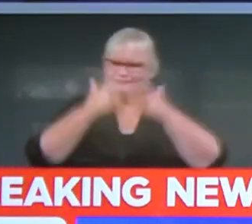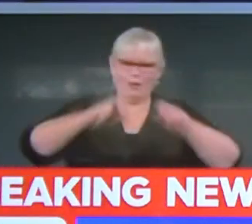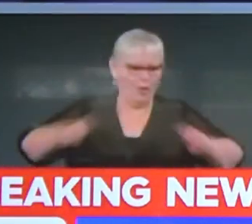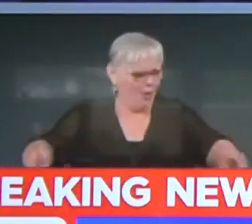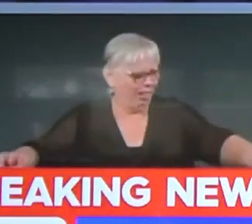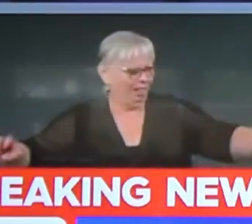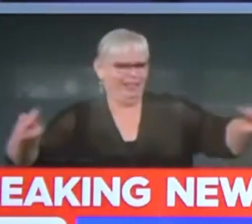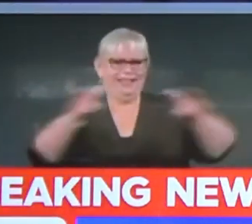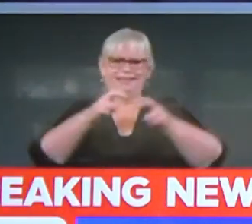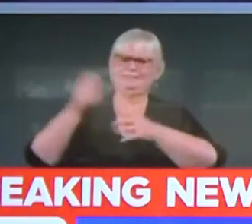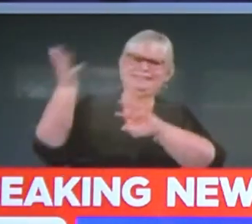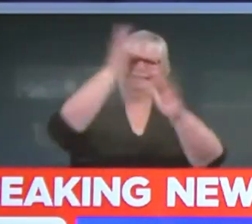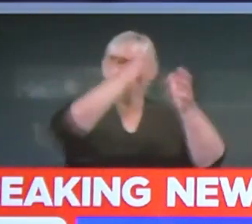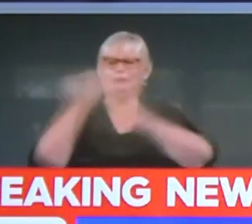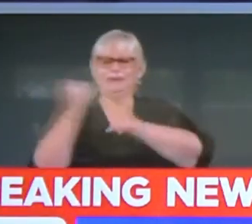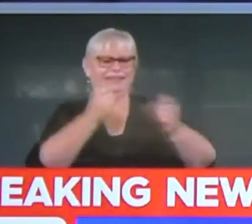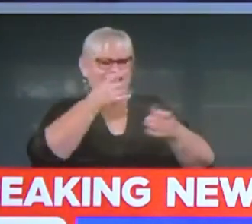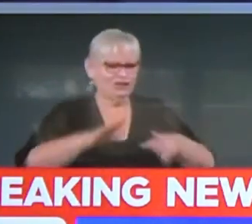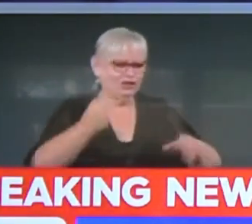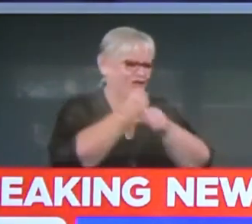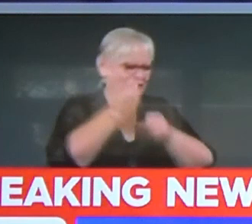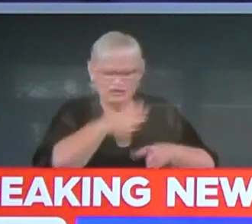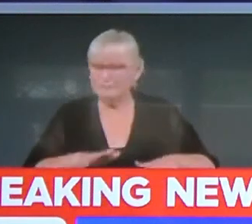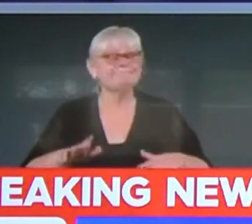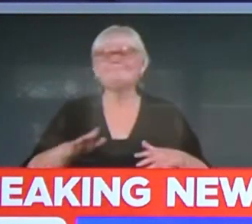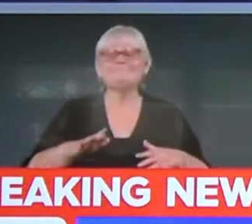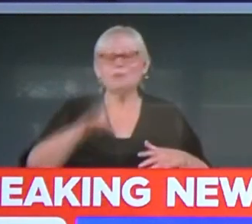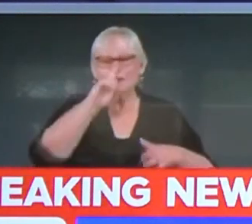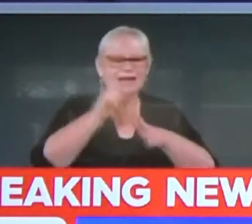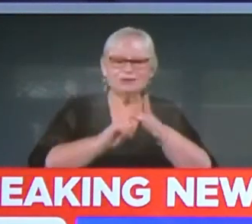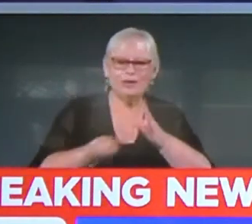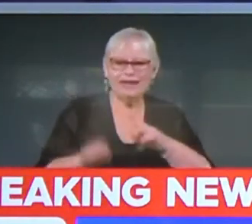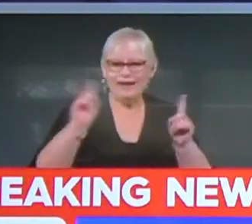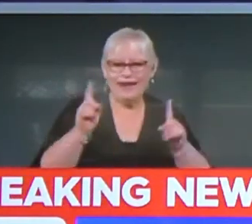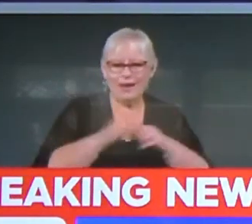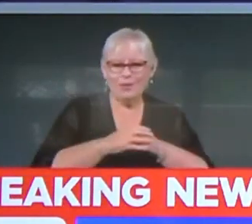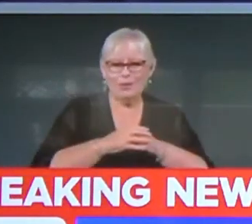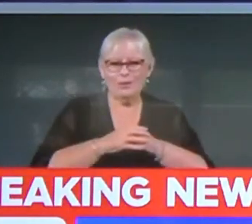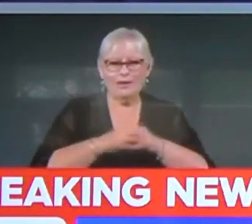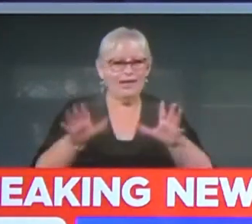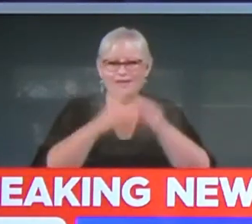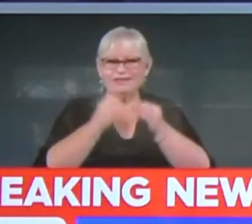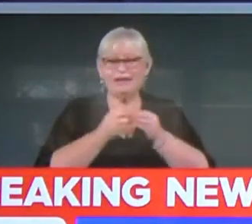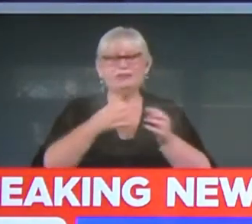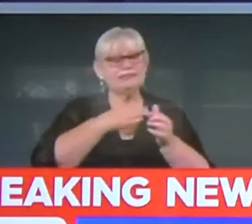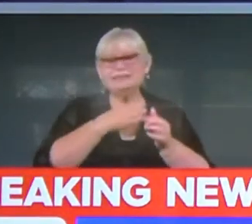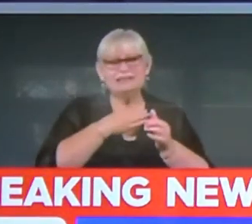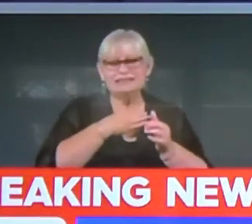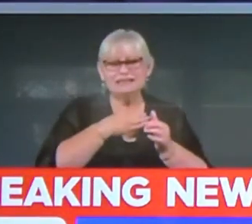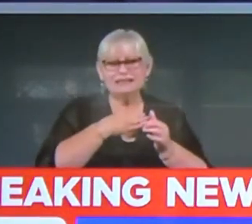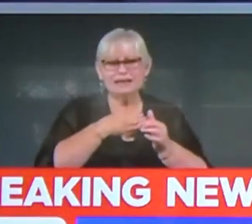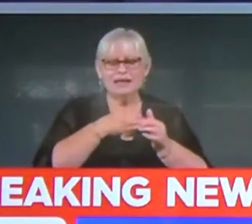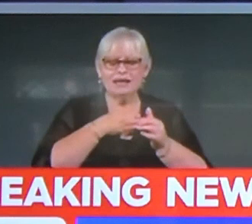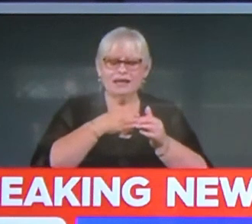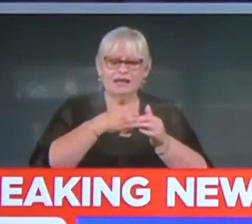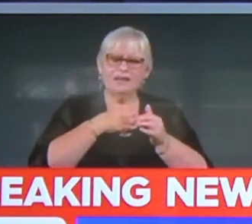siblings get together and bring the kids, these are not things we can do now. All of these things present risks, and they obviously